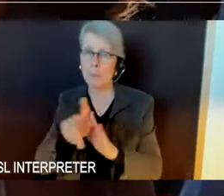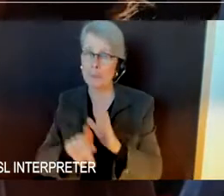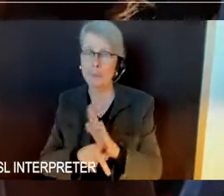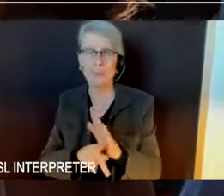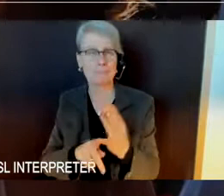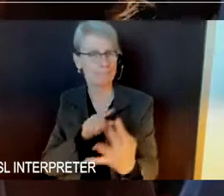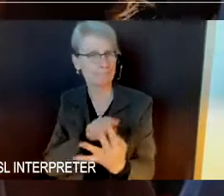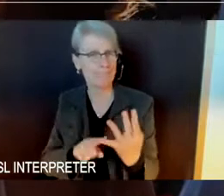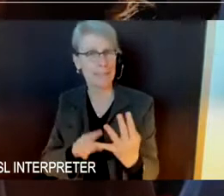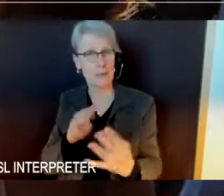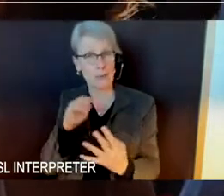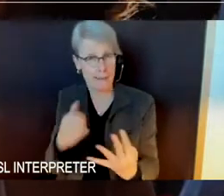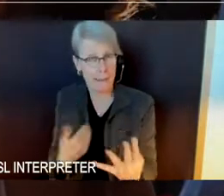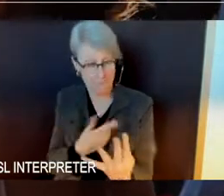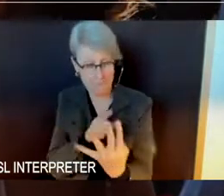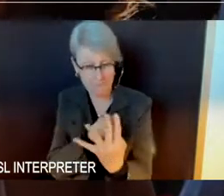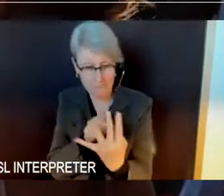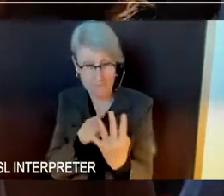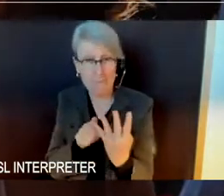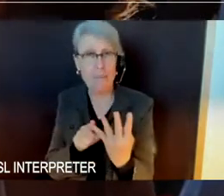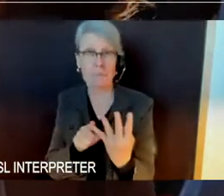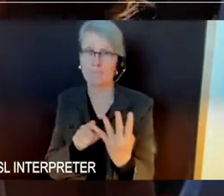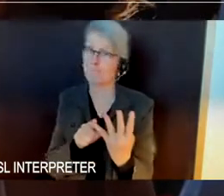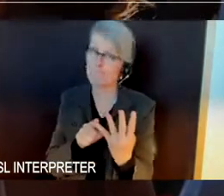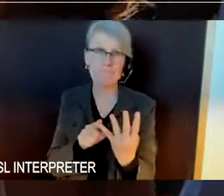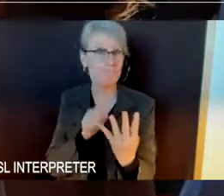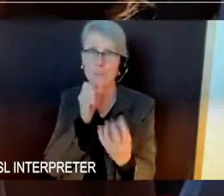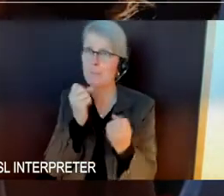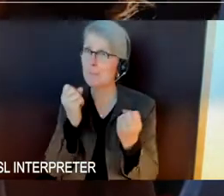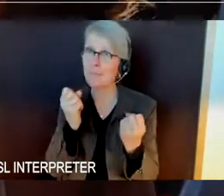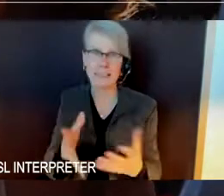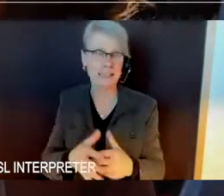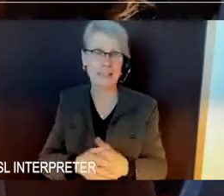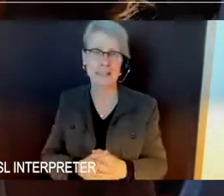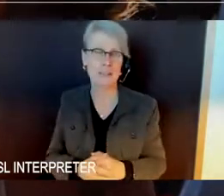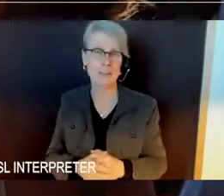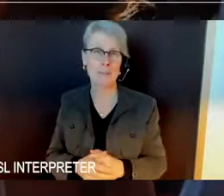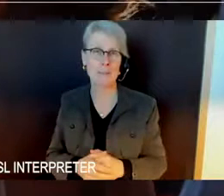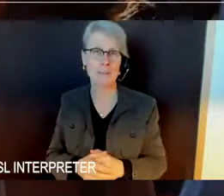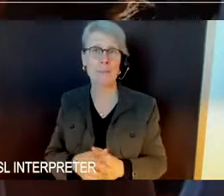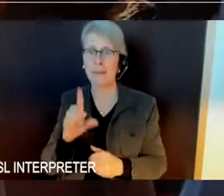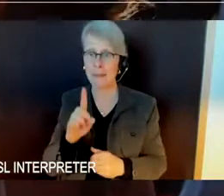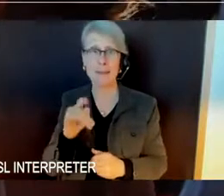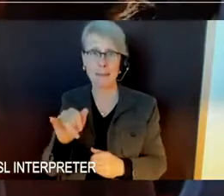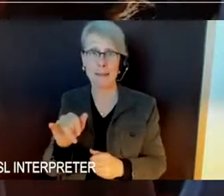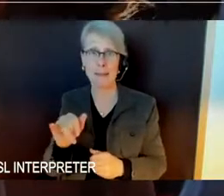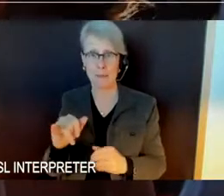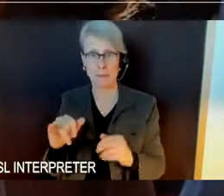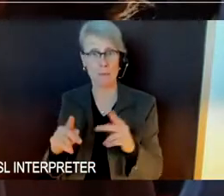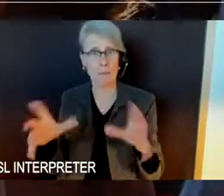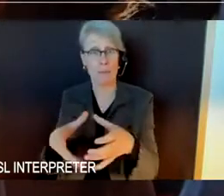4 tenets, and it's very, very hard to find a media that has these 4 tenets.